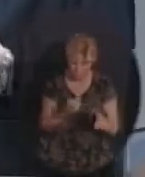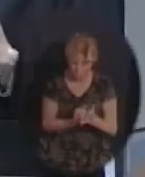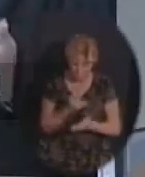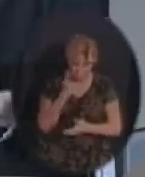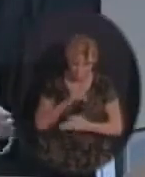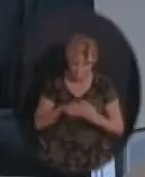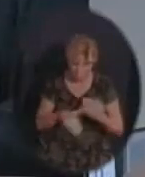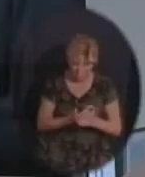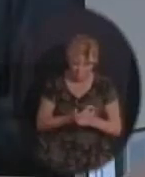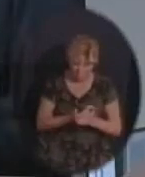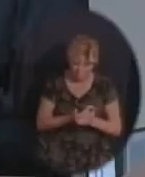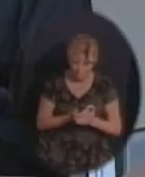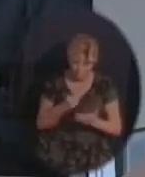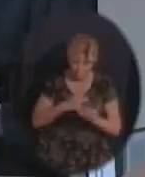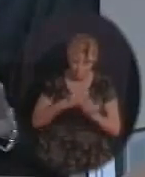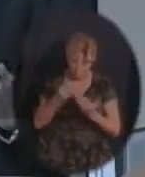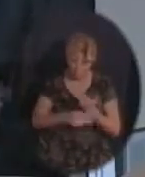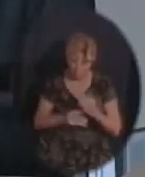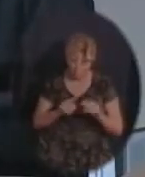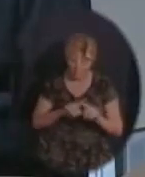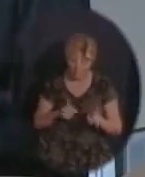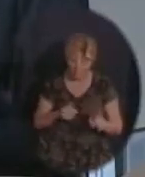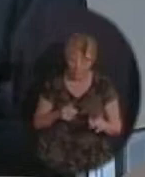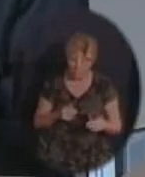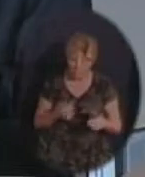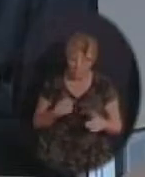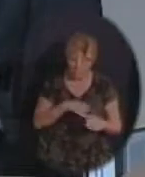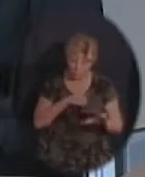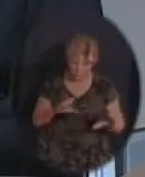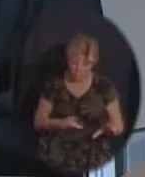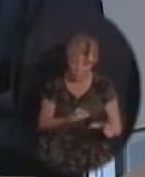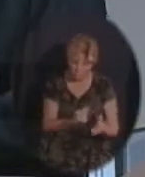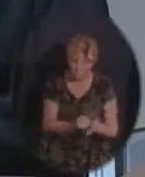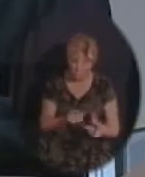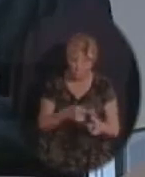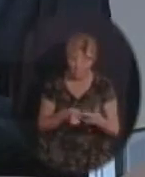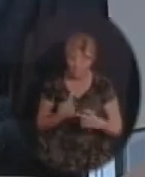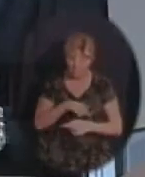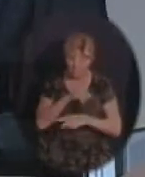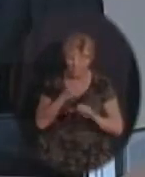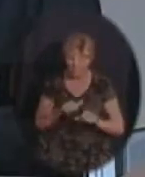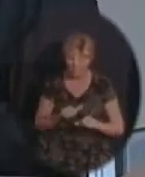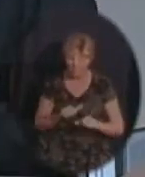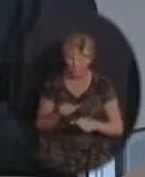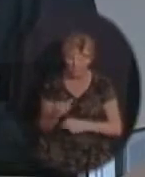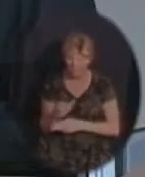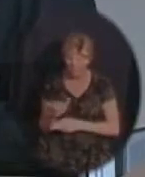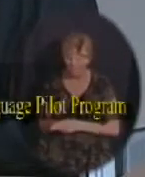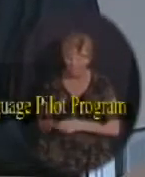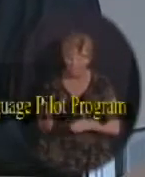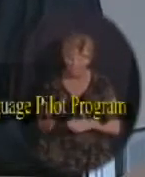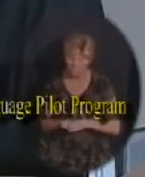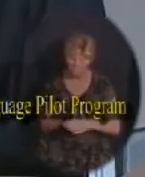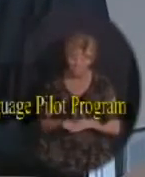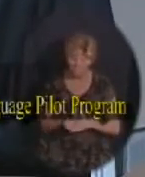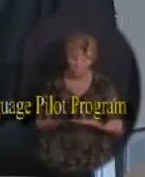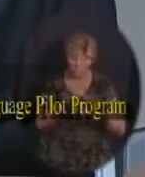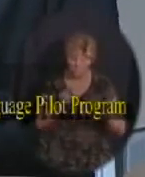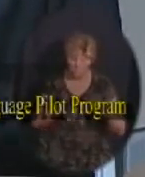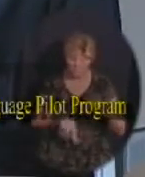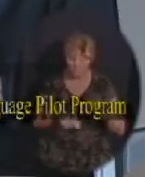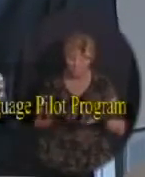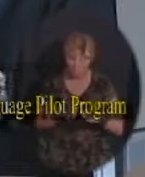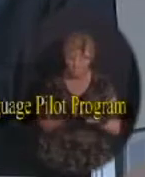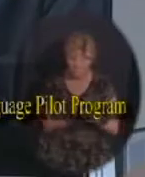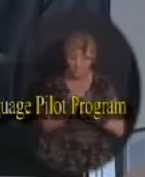have parent-student satisfaction, that the kids actually learn something. So I think we'll come up with our criteria. That's part of an evaluation program to help